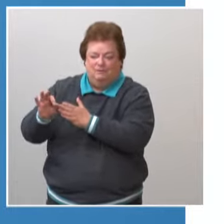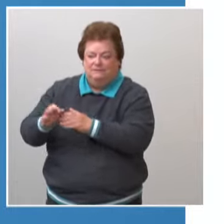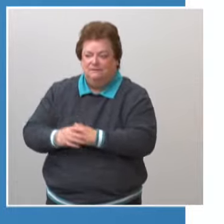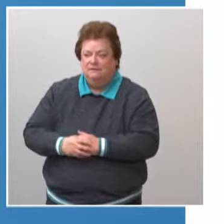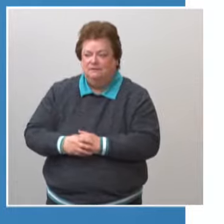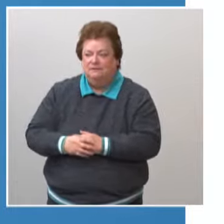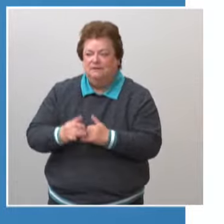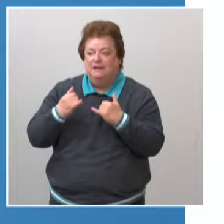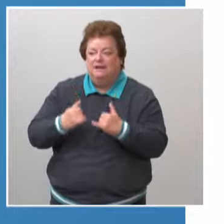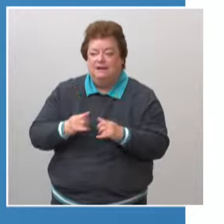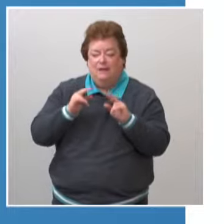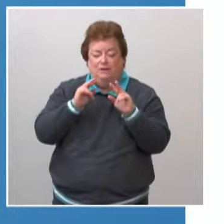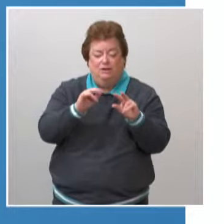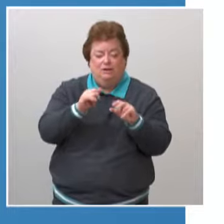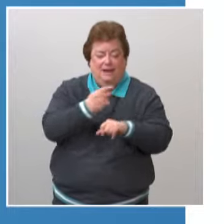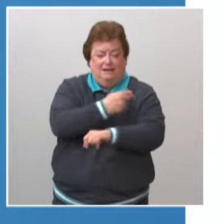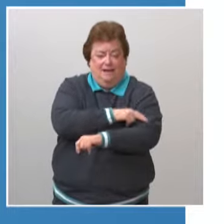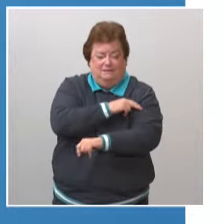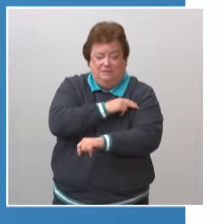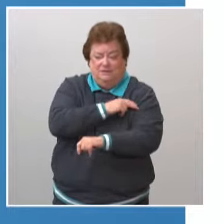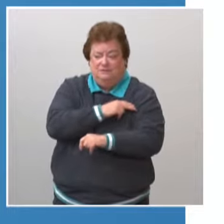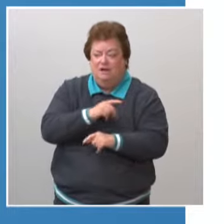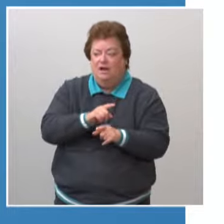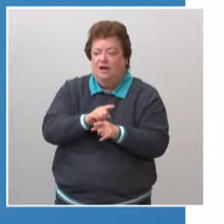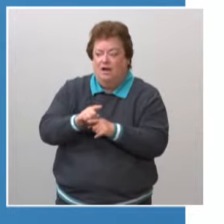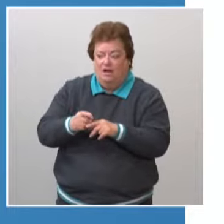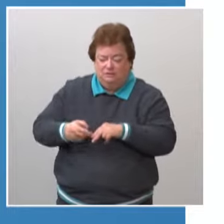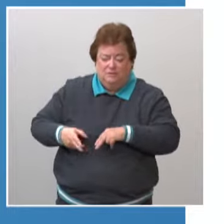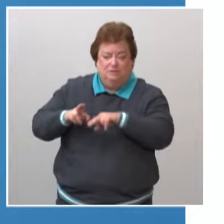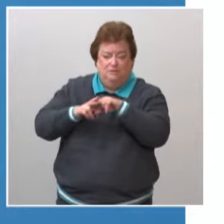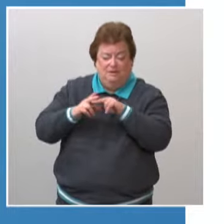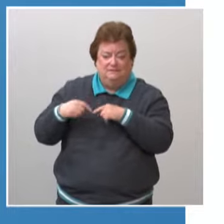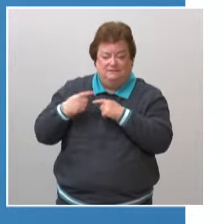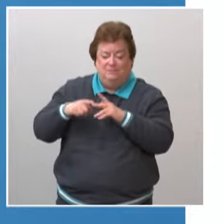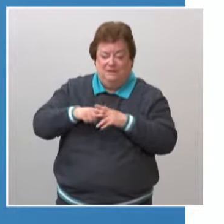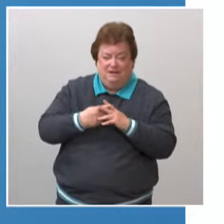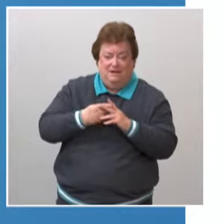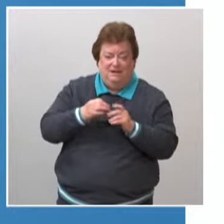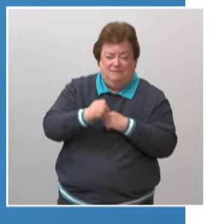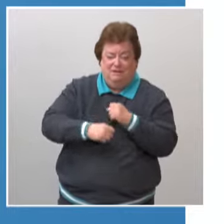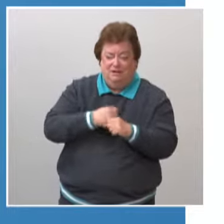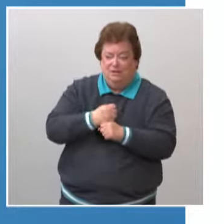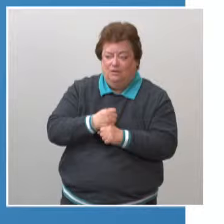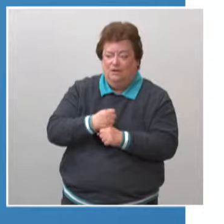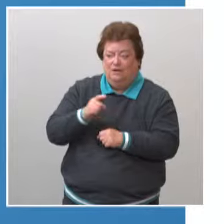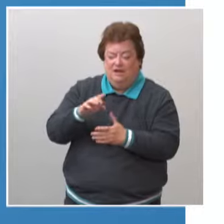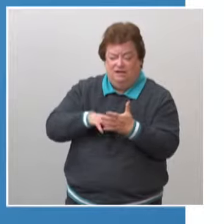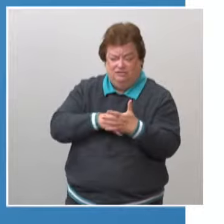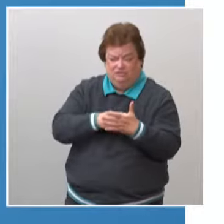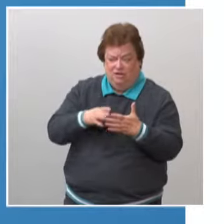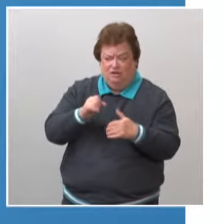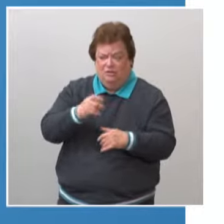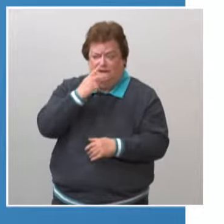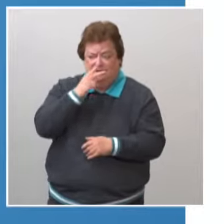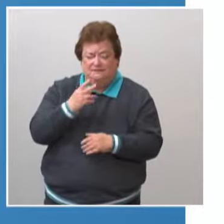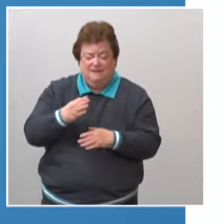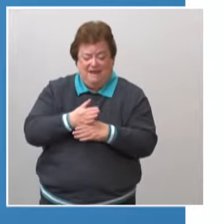look at our hospitalizations. They have also increased since the beginning of the year. On this chart, you can see the average